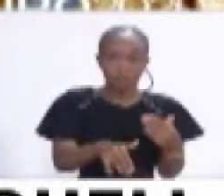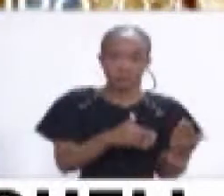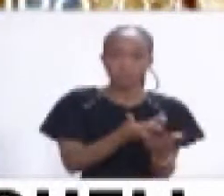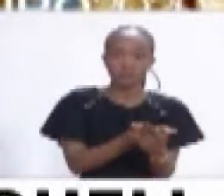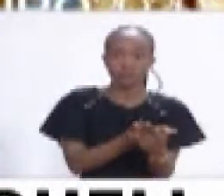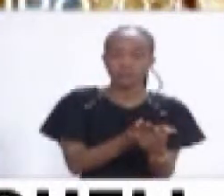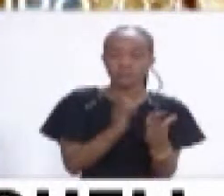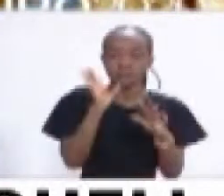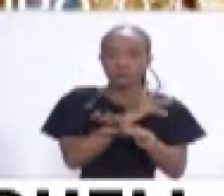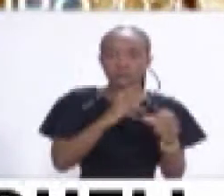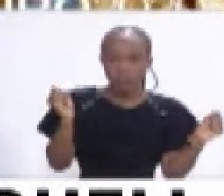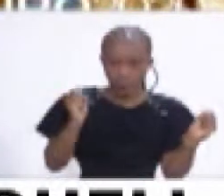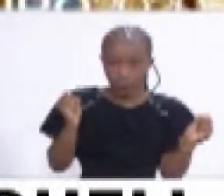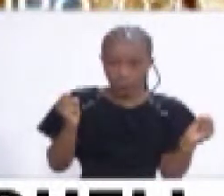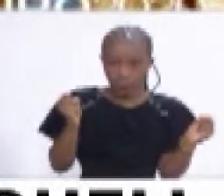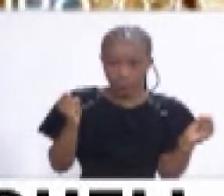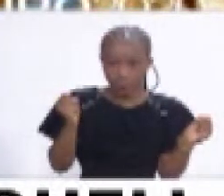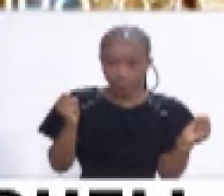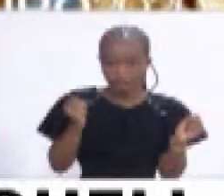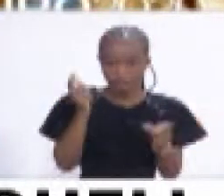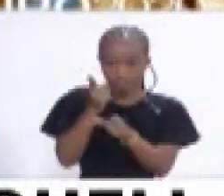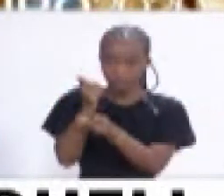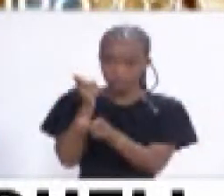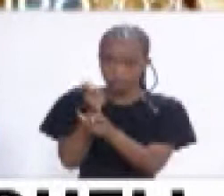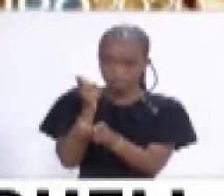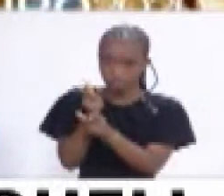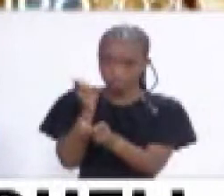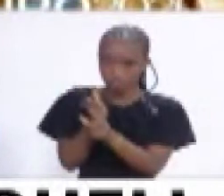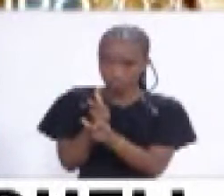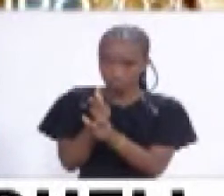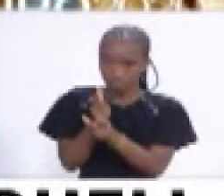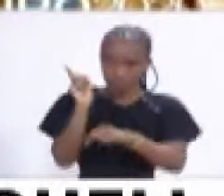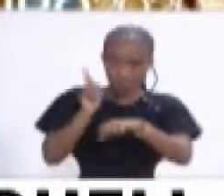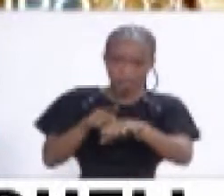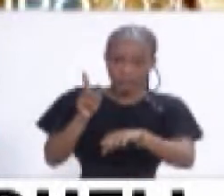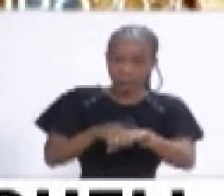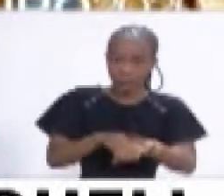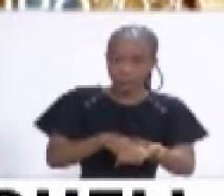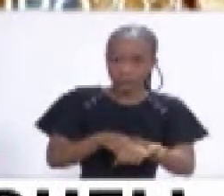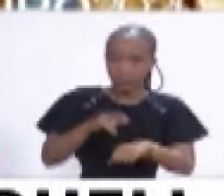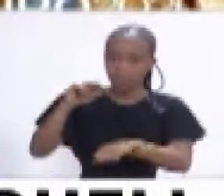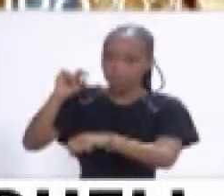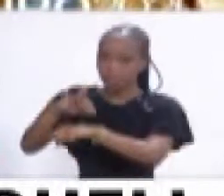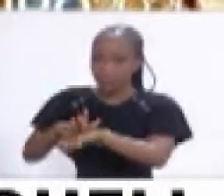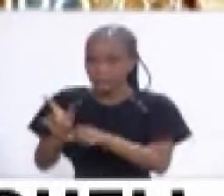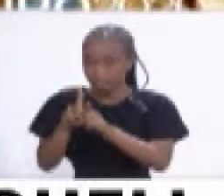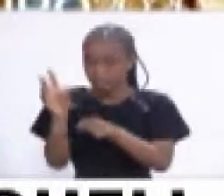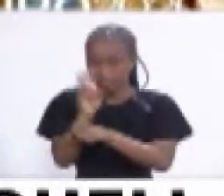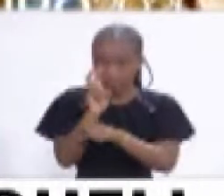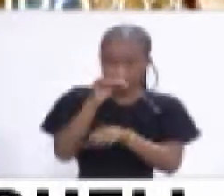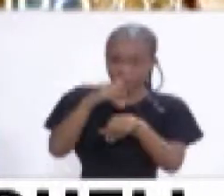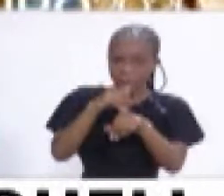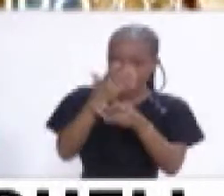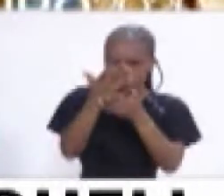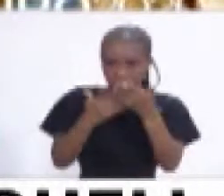the president the liberty to, whenever any list is sent, and he looks at